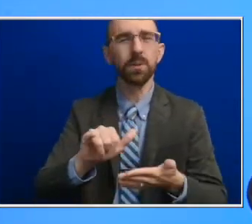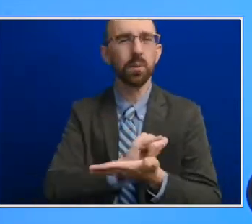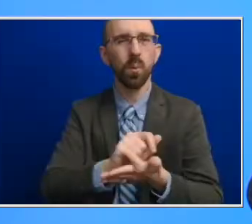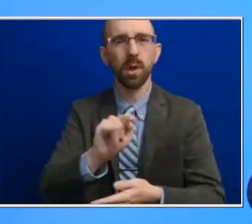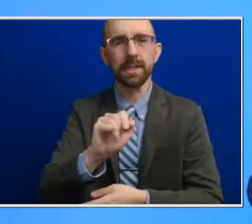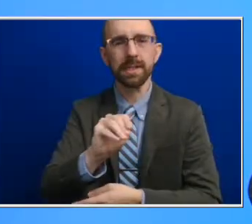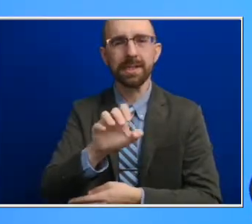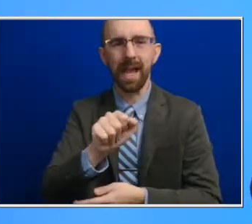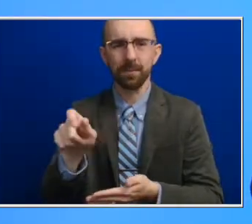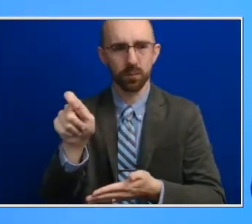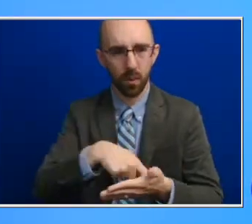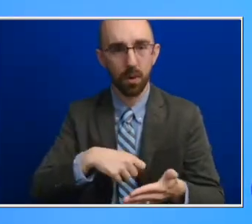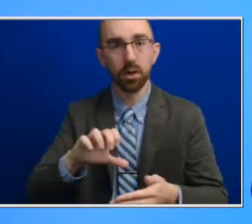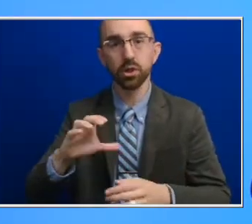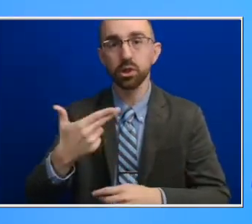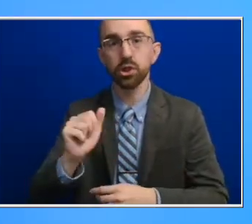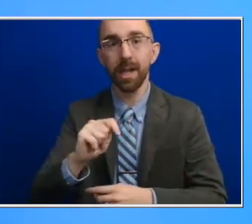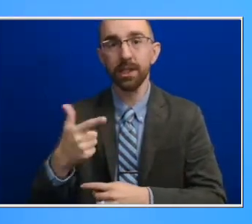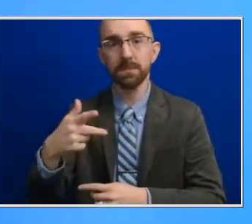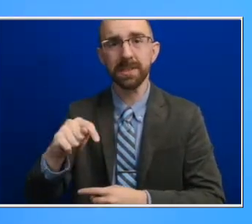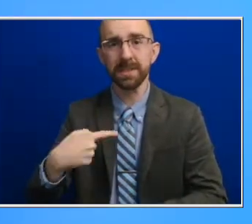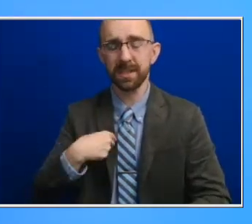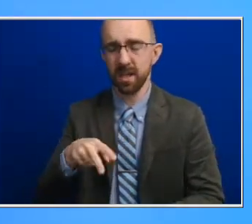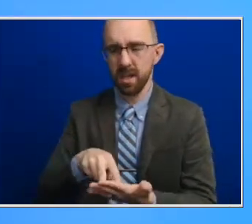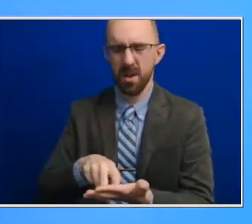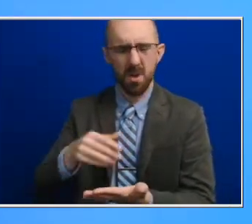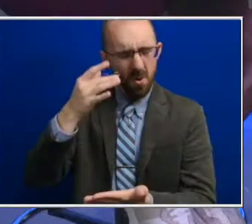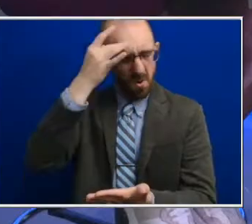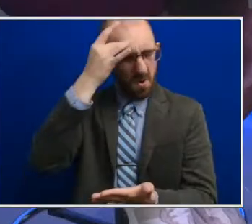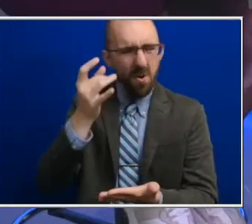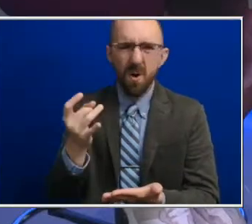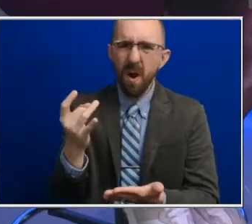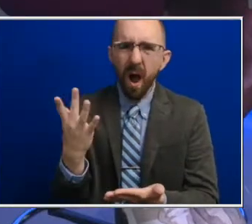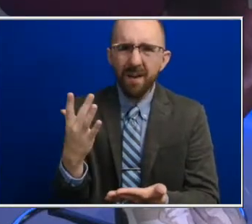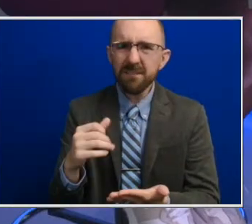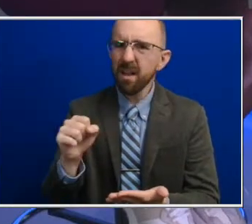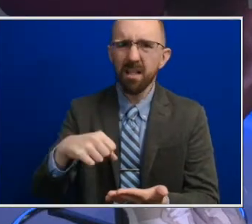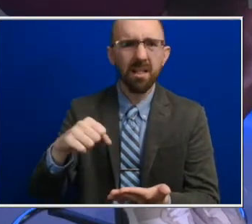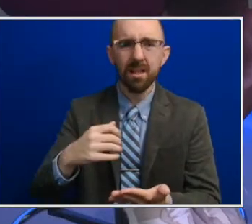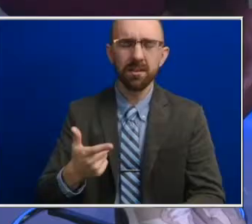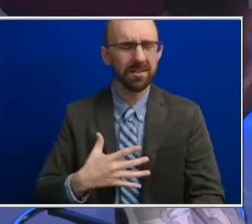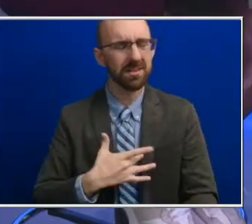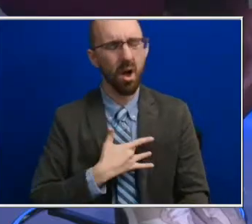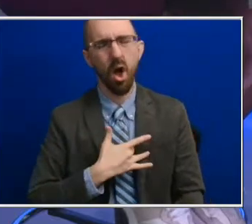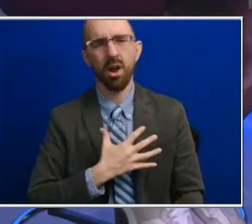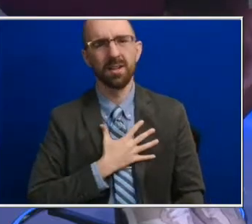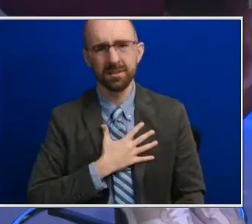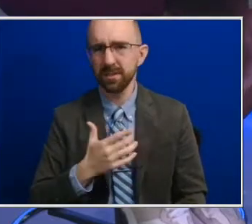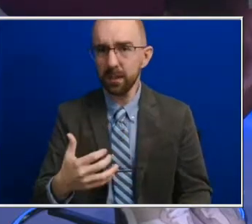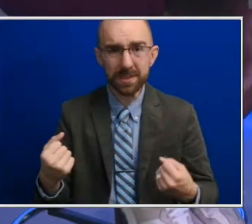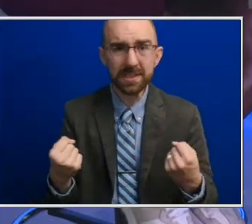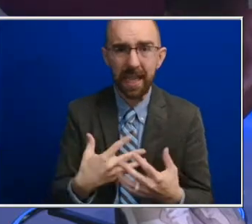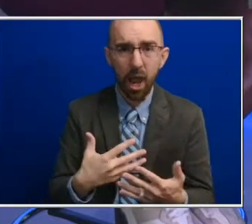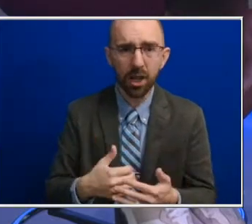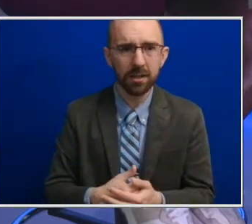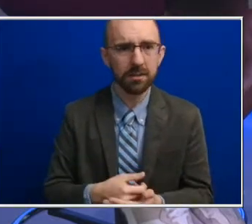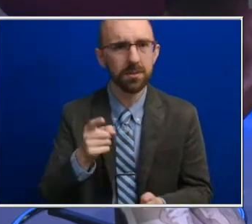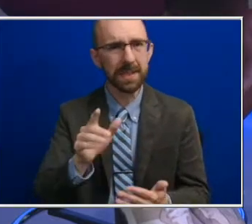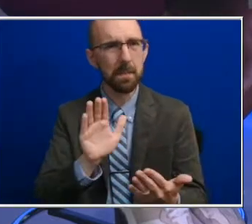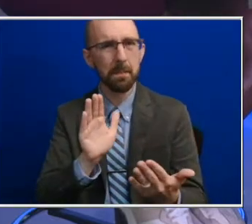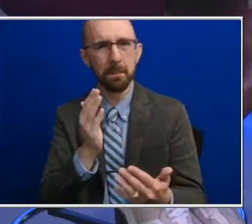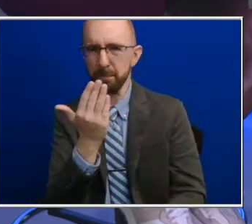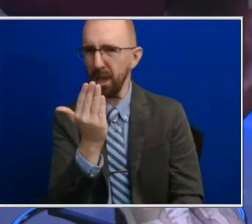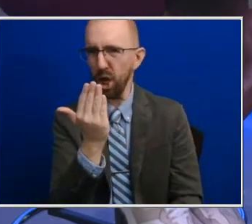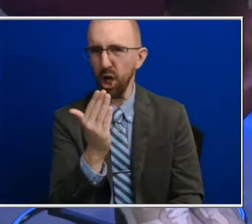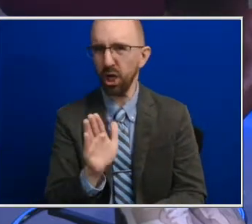thing ChatGPT was saying was atrocious. I don't know if you saw that. Yeah, it was disheartening. It was very scary. Yep. So was it mirroring the